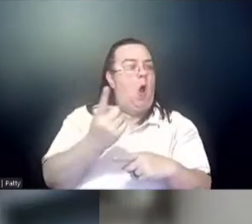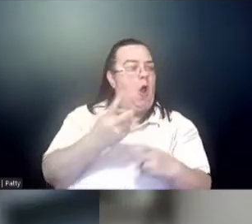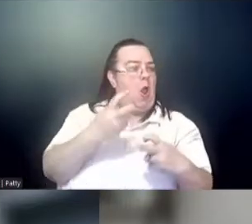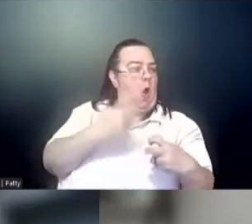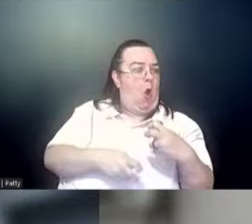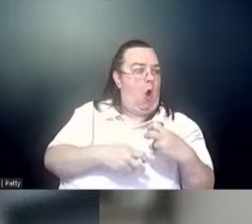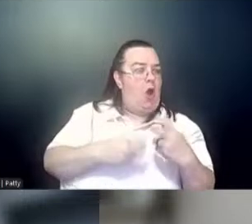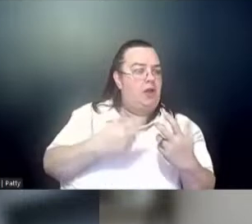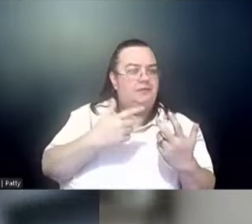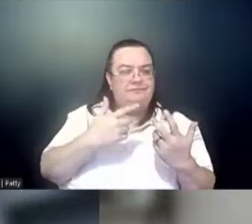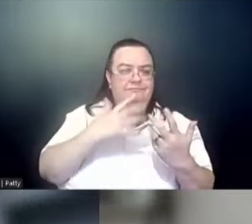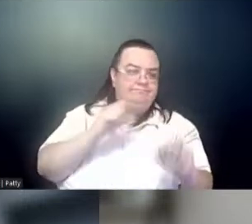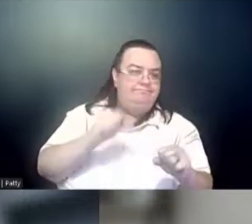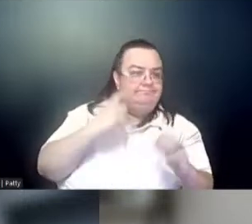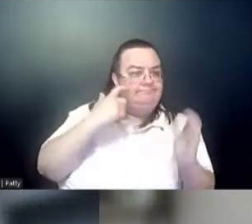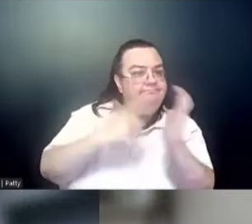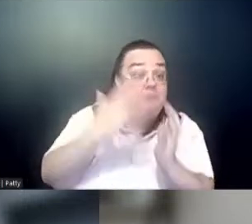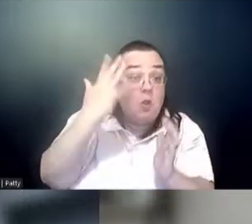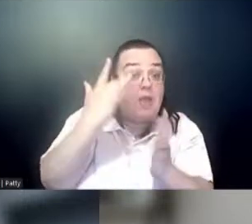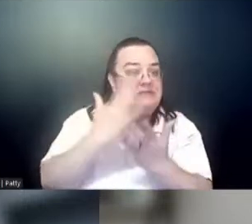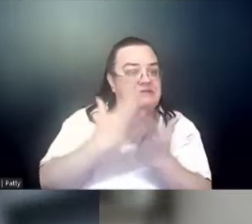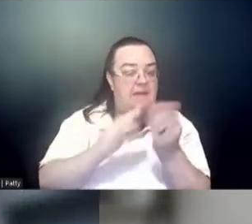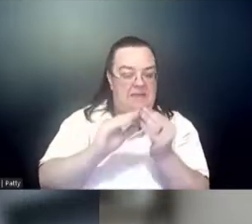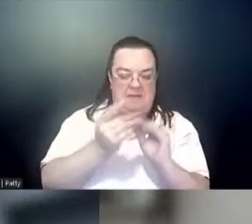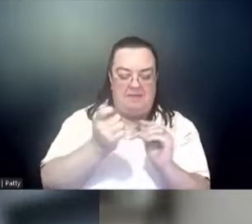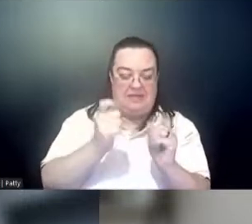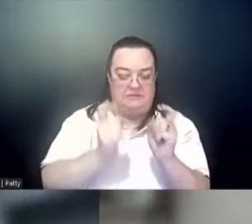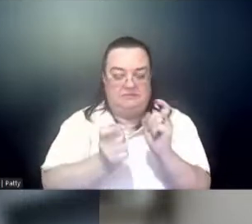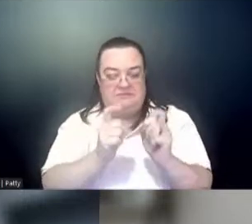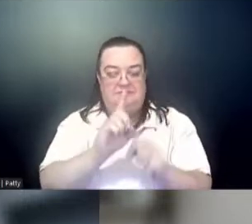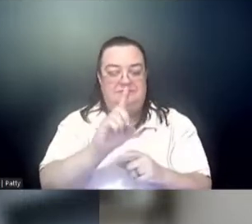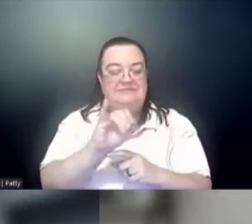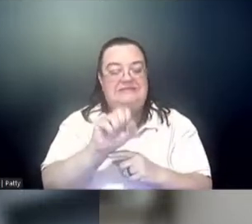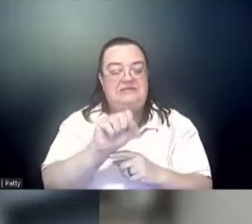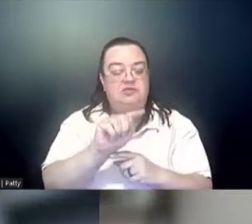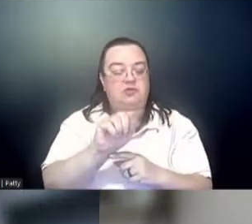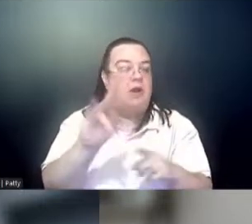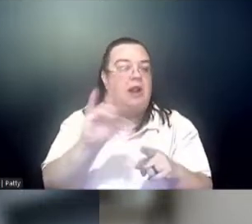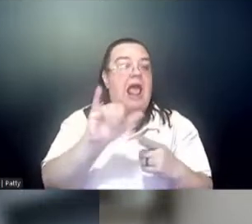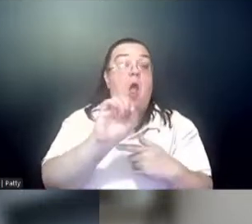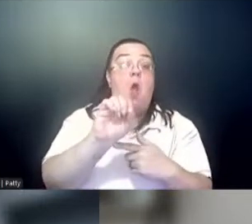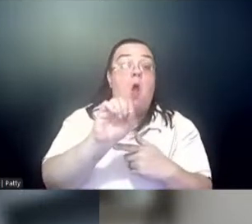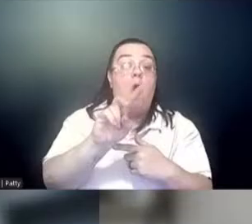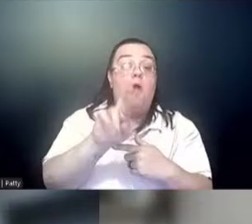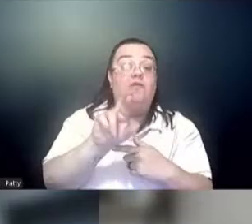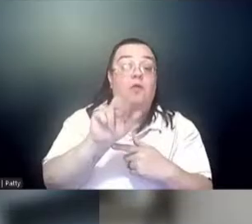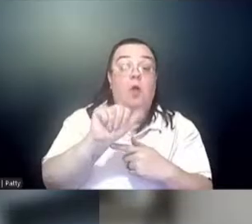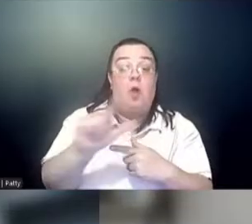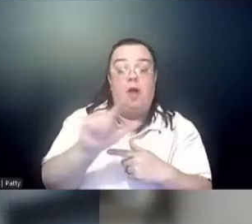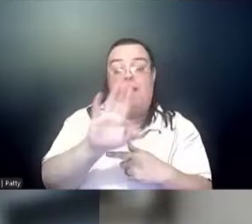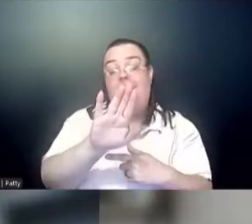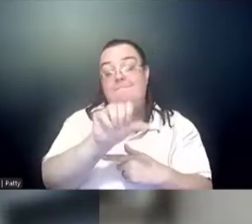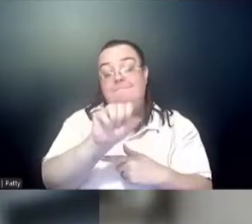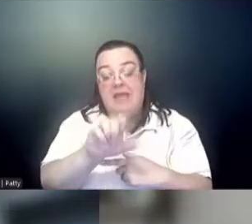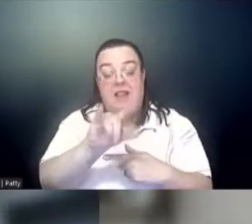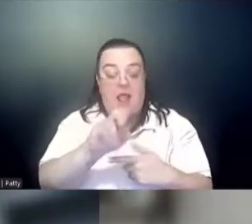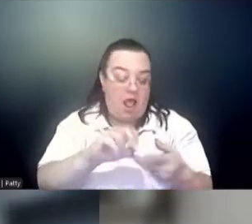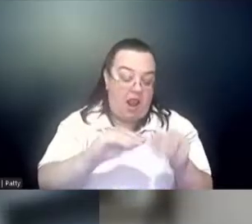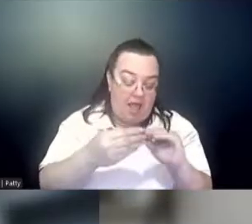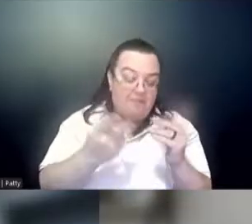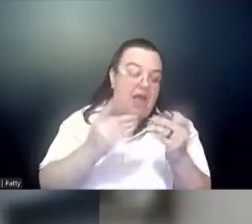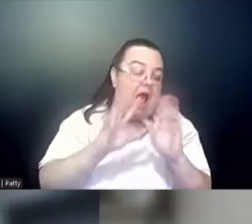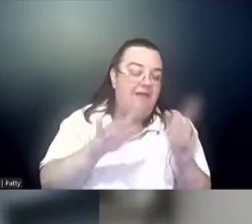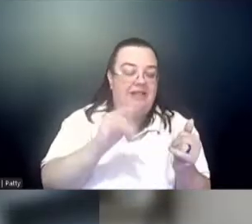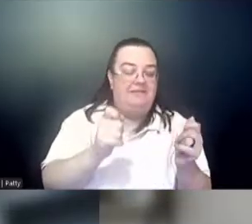because some of the numbers are distorted. Like the overall baseline number is obviously, distorted.